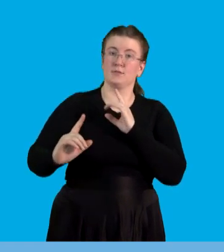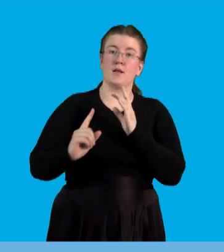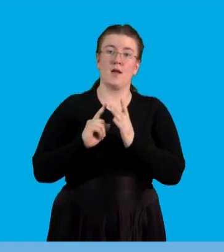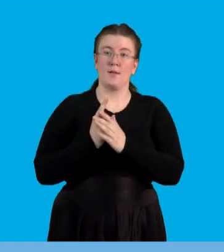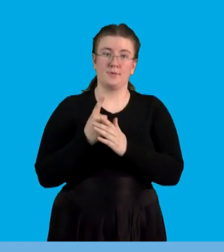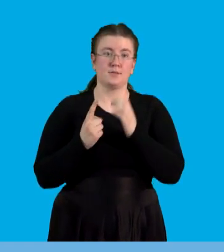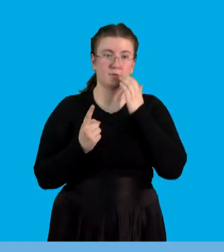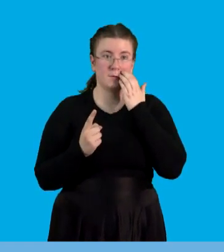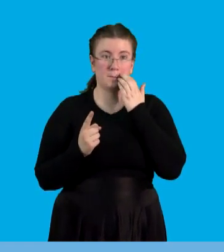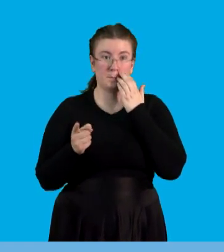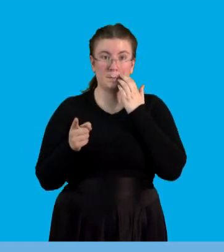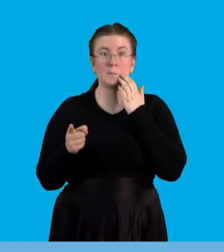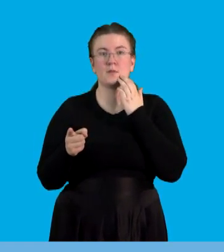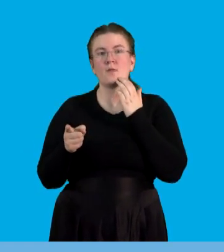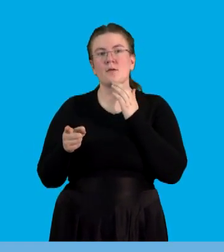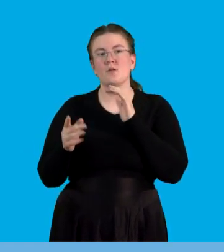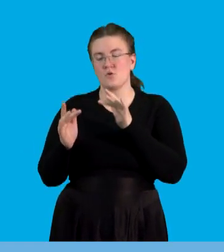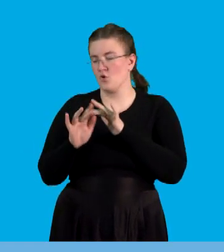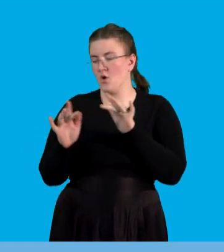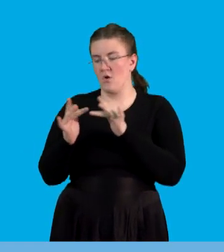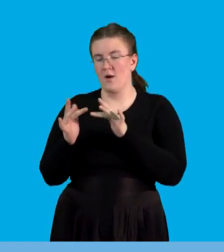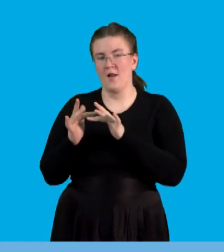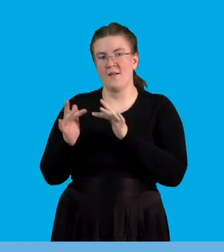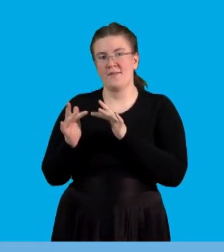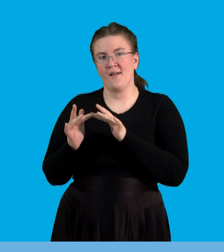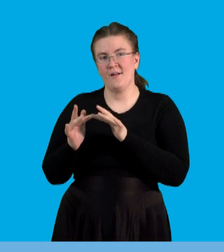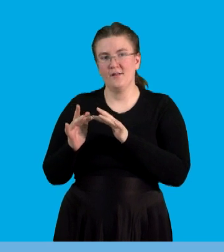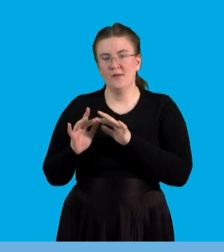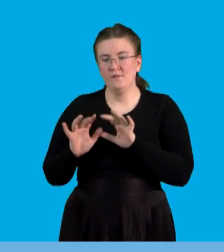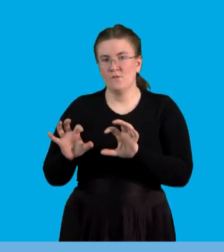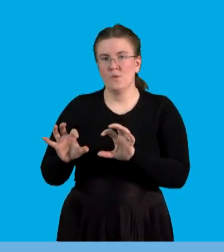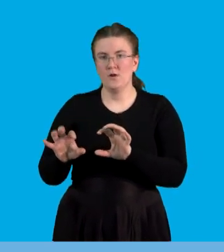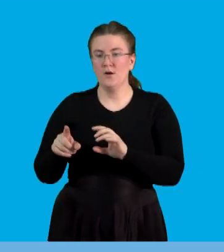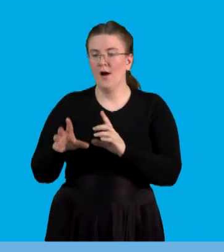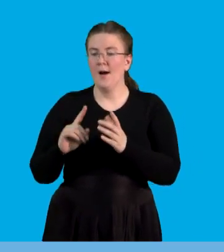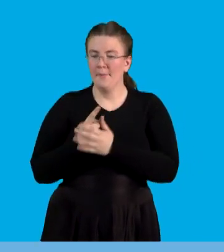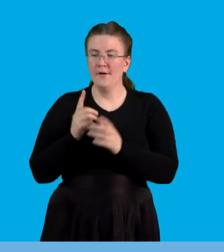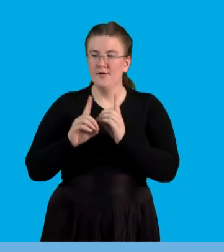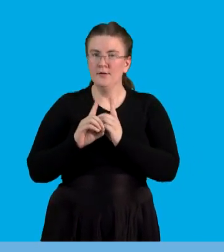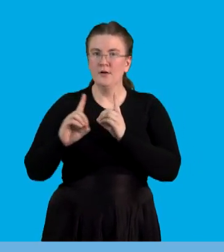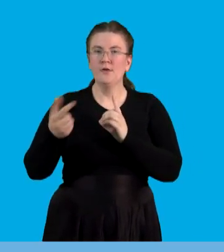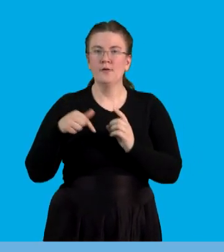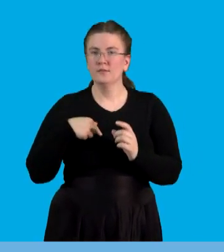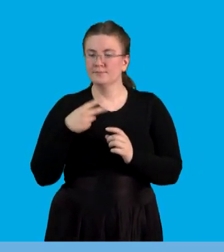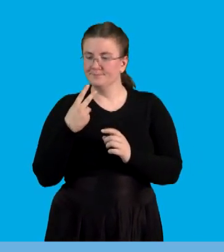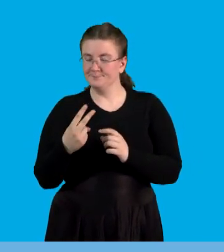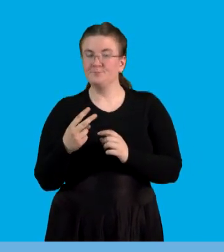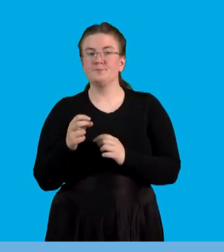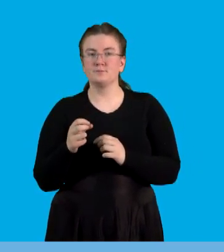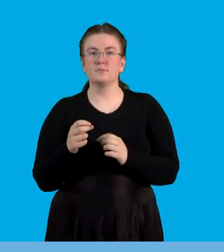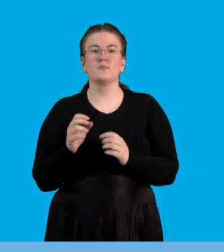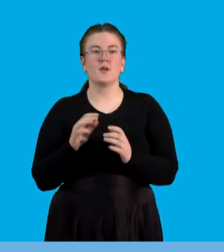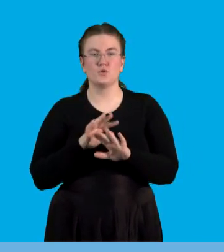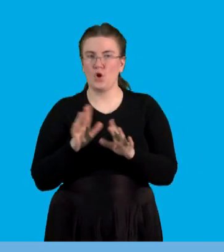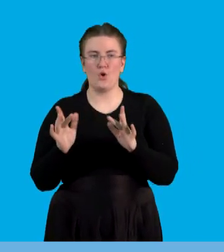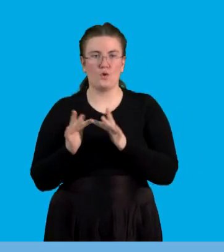a distance, and it thus a field or a non-contact force. So because the magnetic force also acts over a distance, we can then